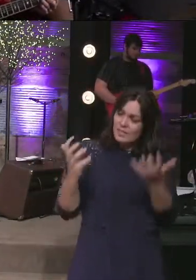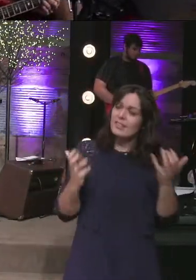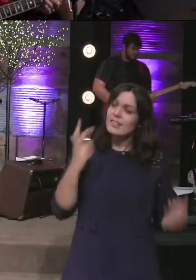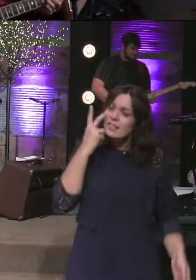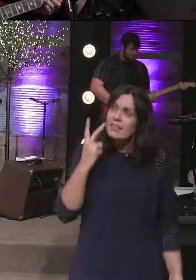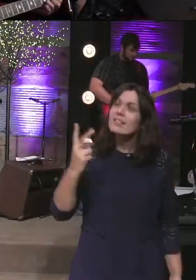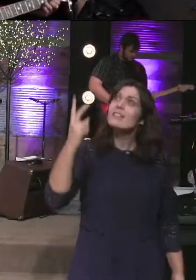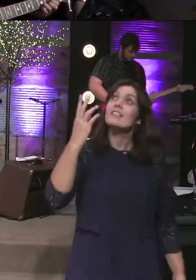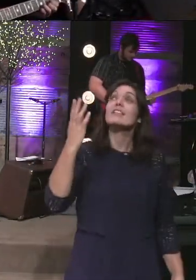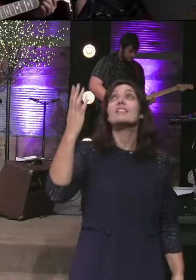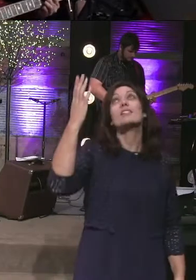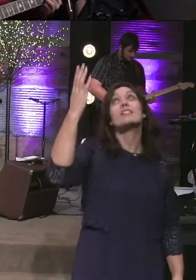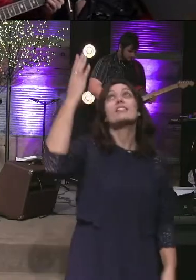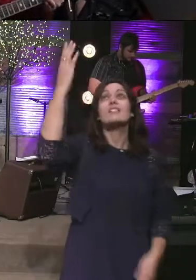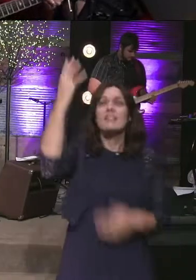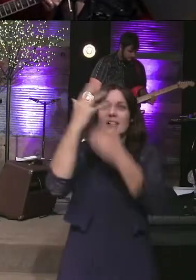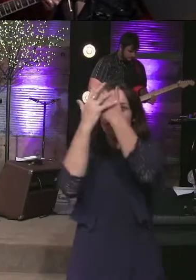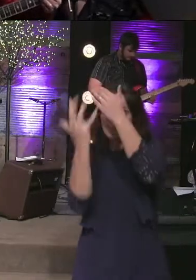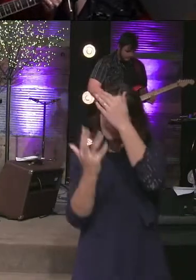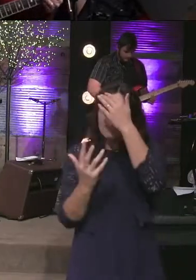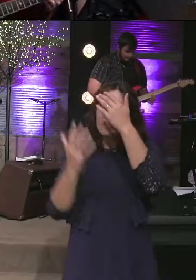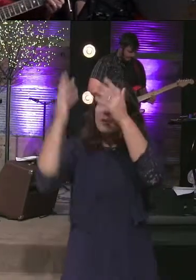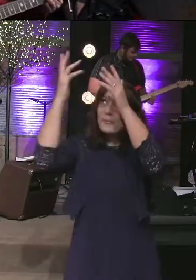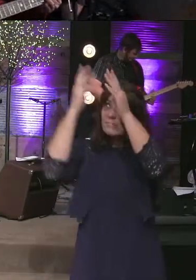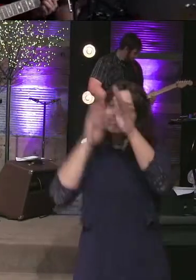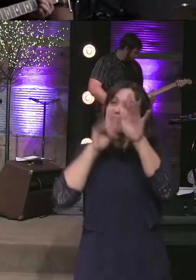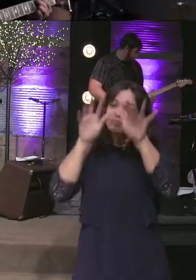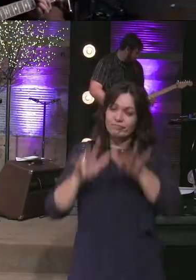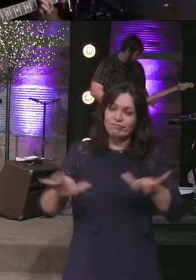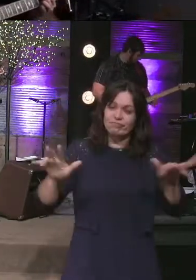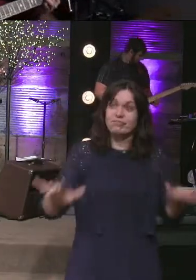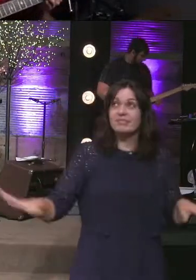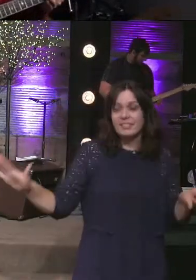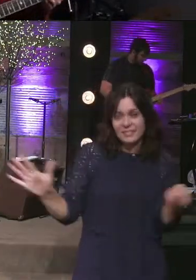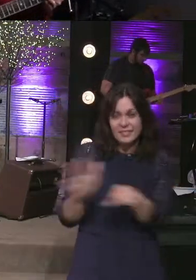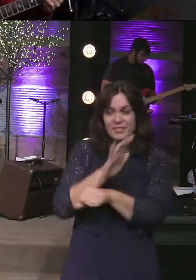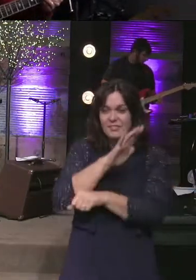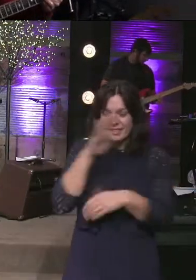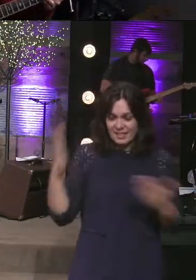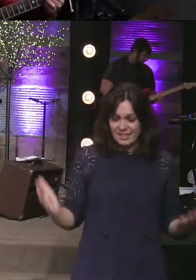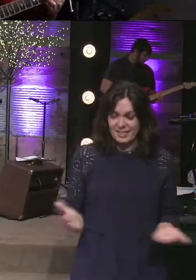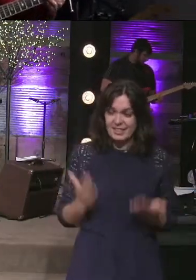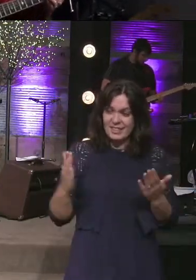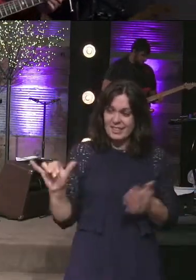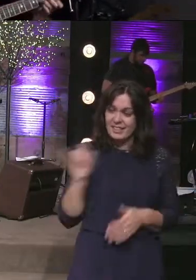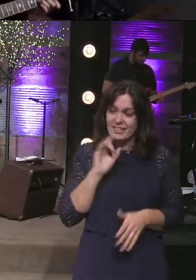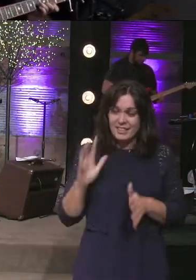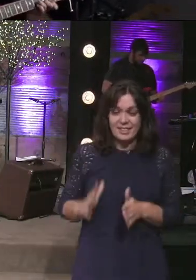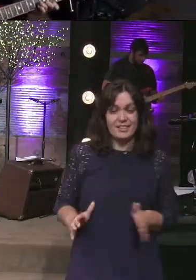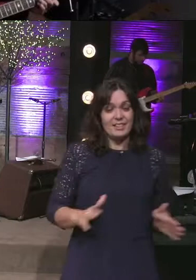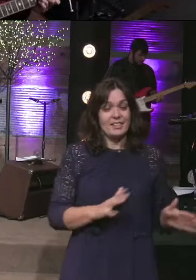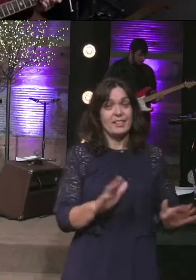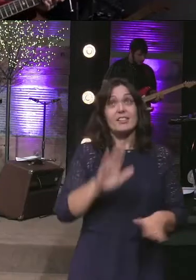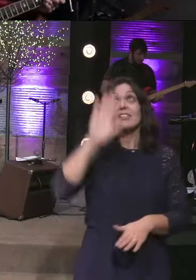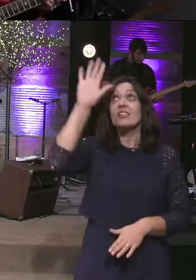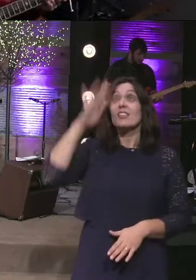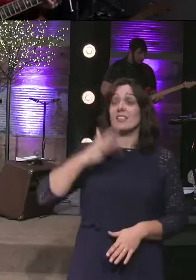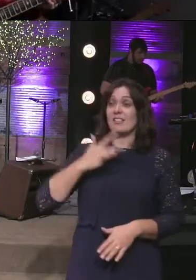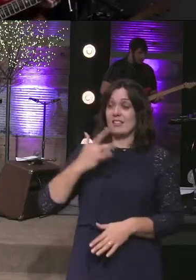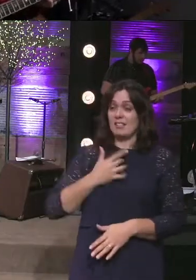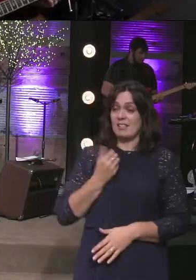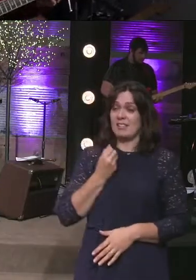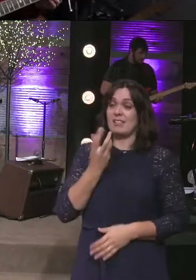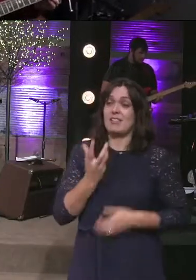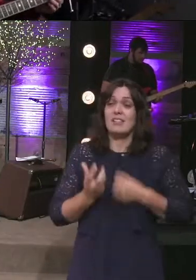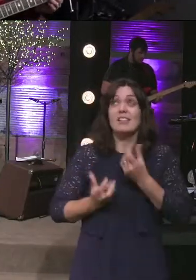Wanna see you open up the floodgates, a mighty river flowing from your